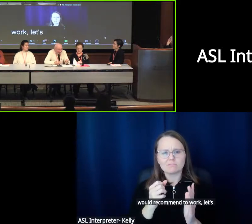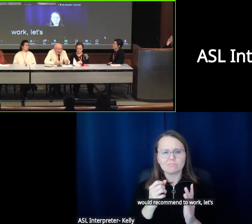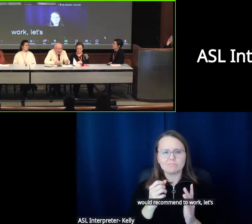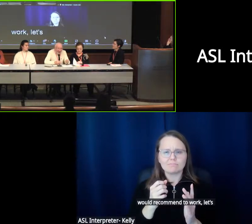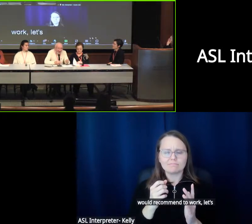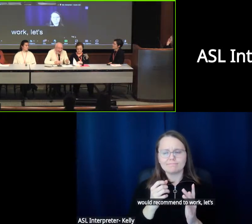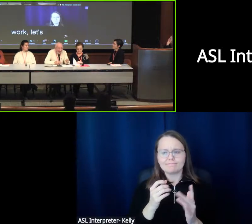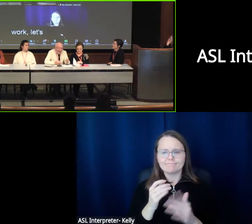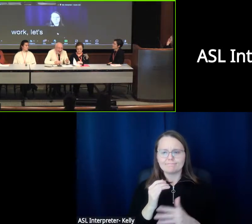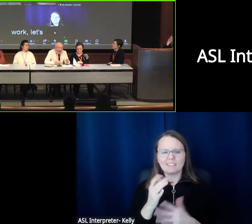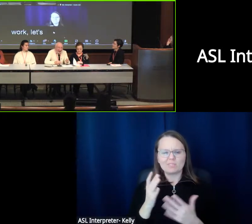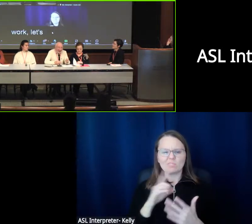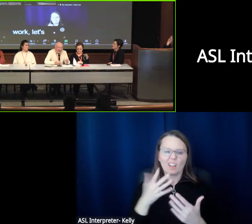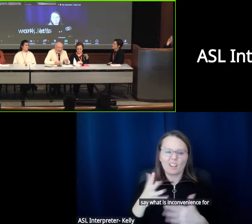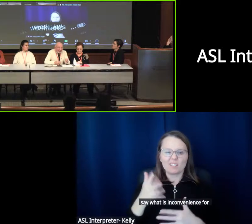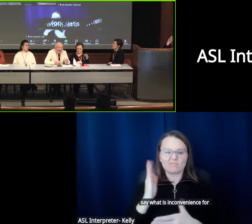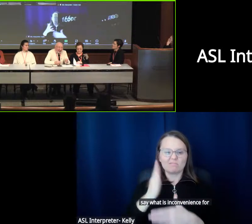one,